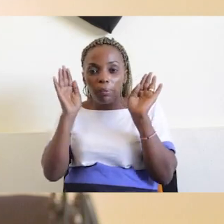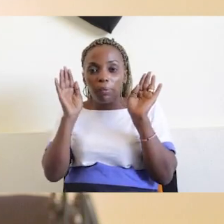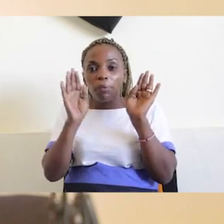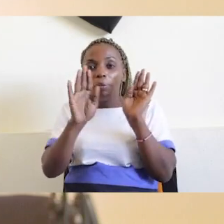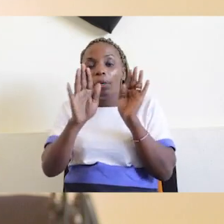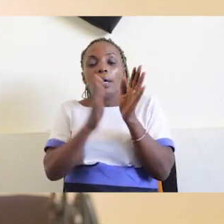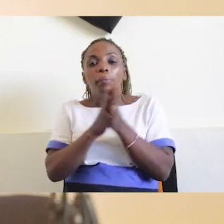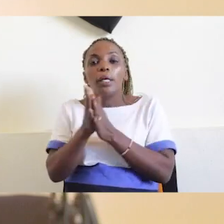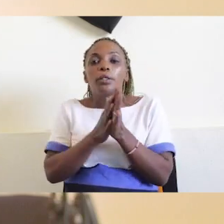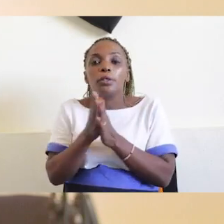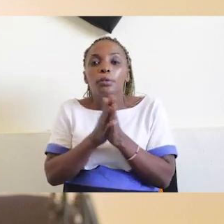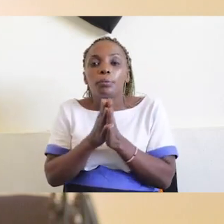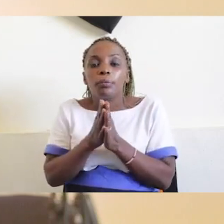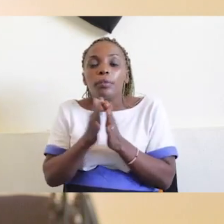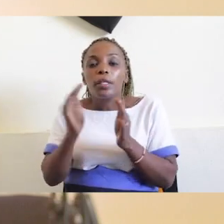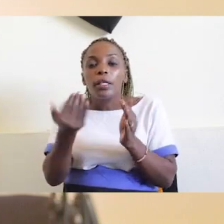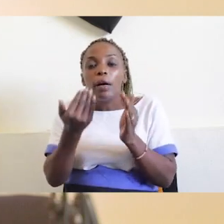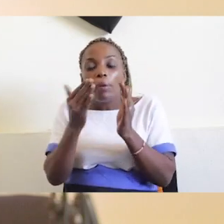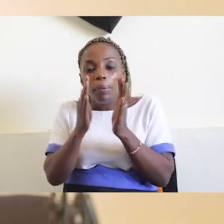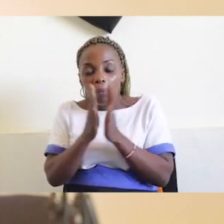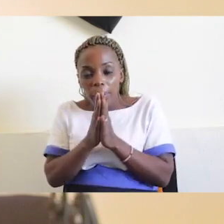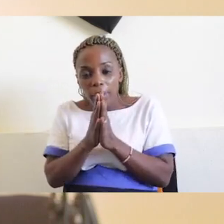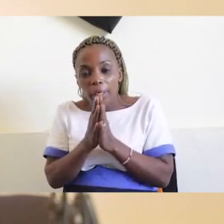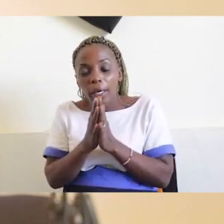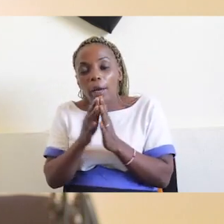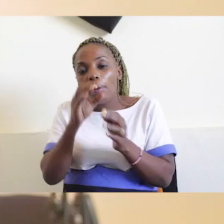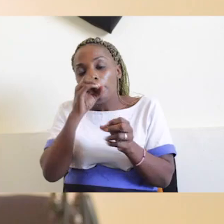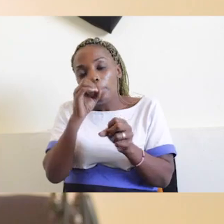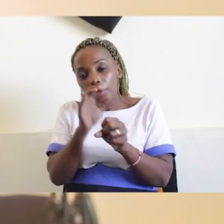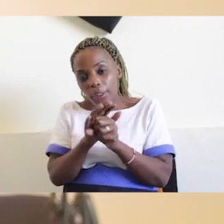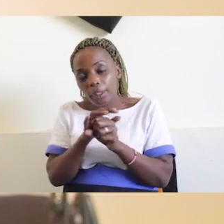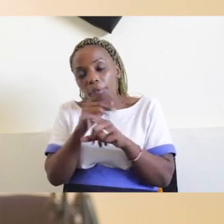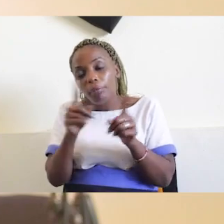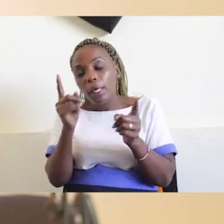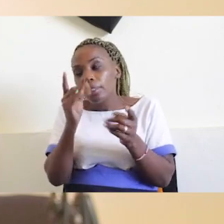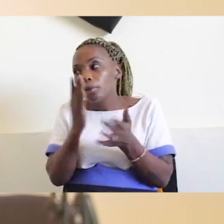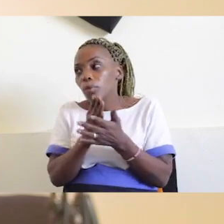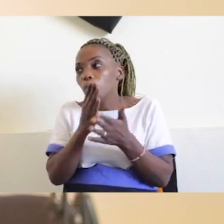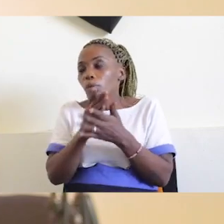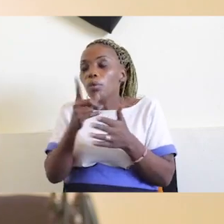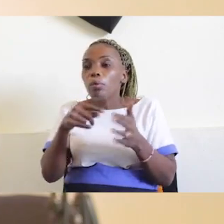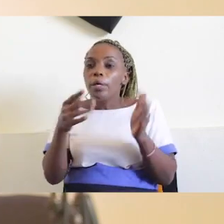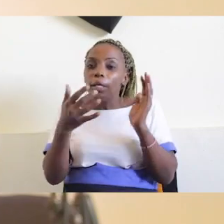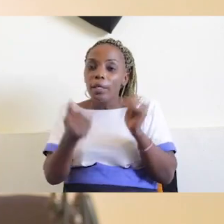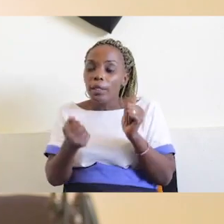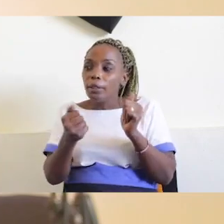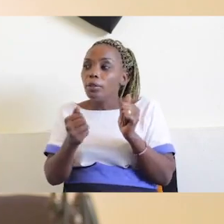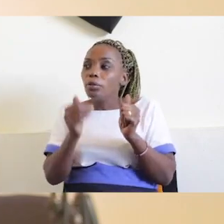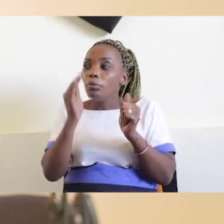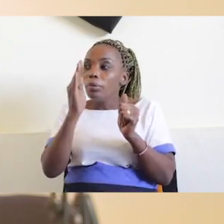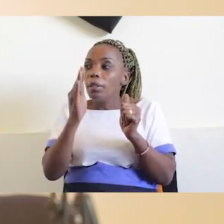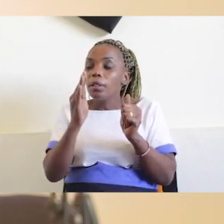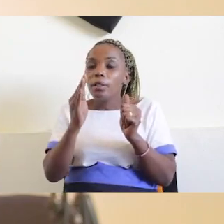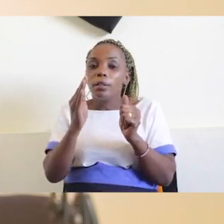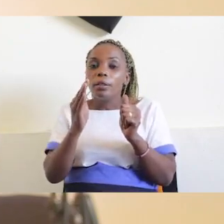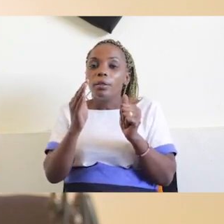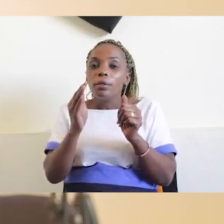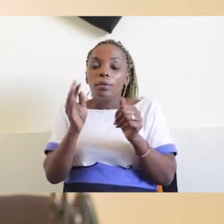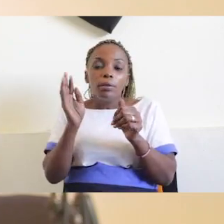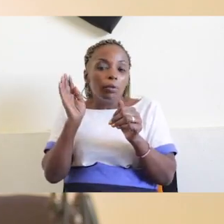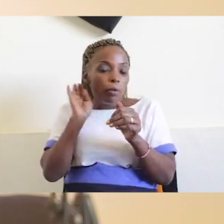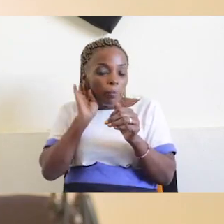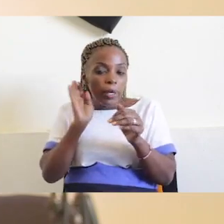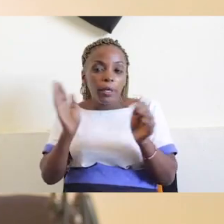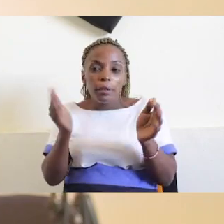your pursuit, our praying and our promises. But rather, we need to be provoked by these